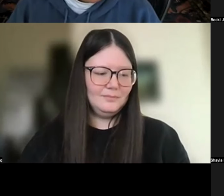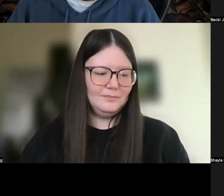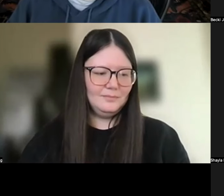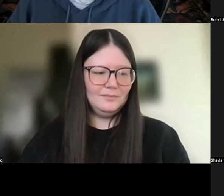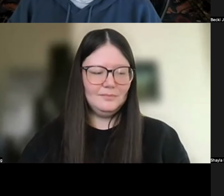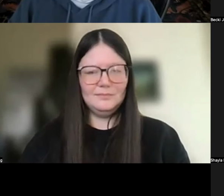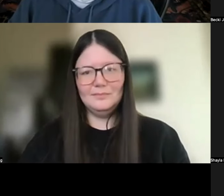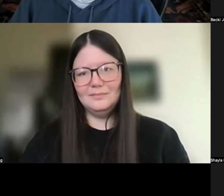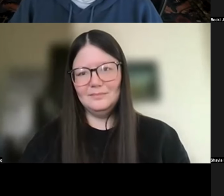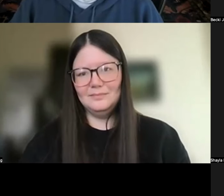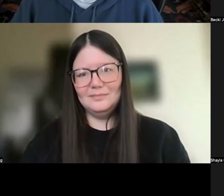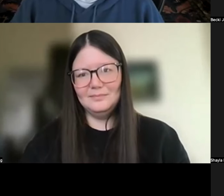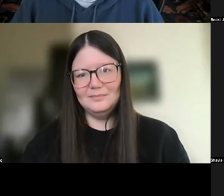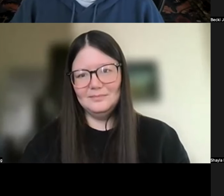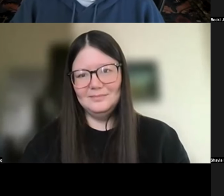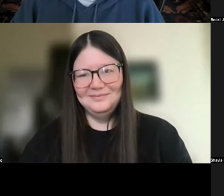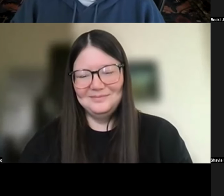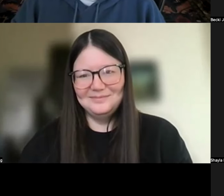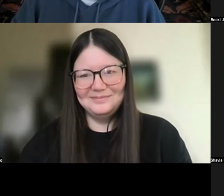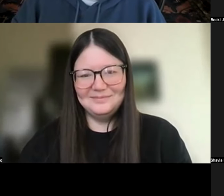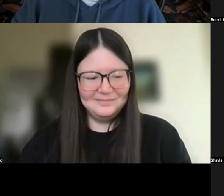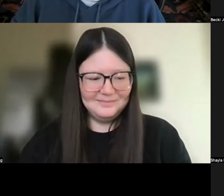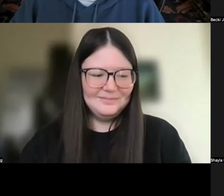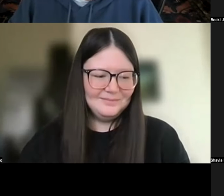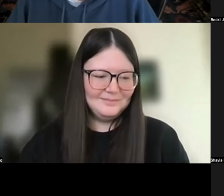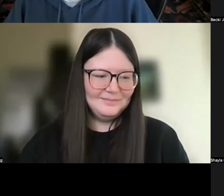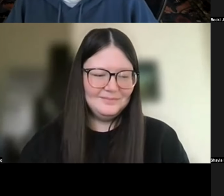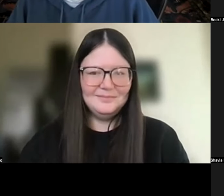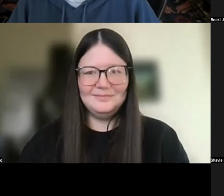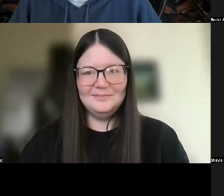if tribal programs were still